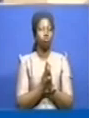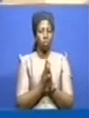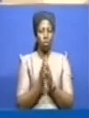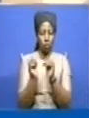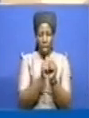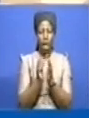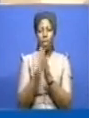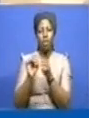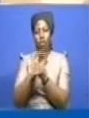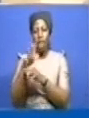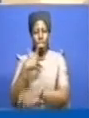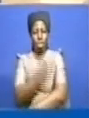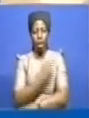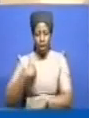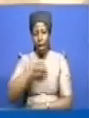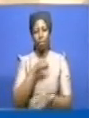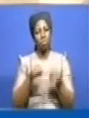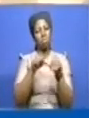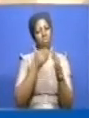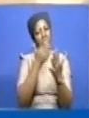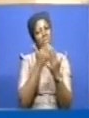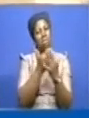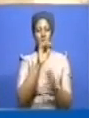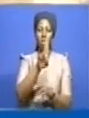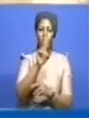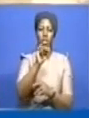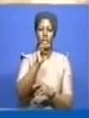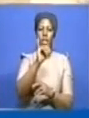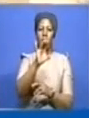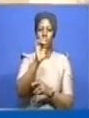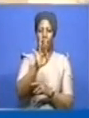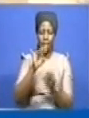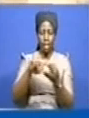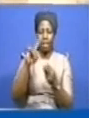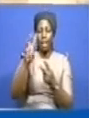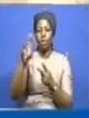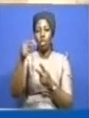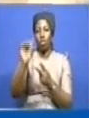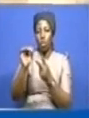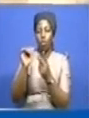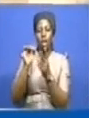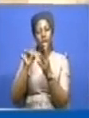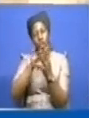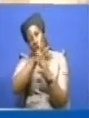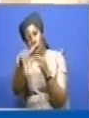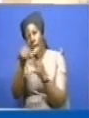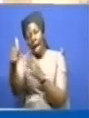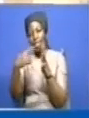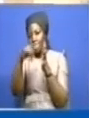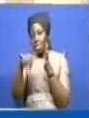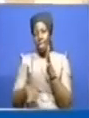and we continue to thank UNICEF, WHO, and all our other partners who continue to support us in this process